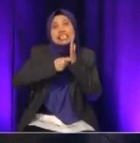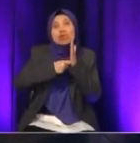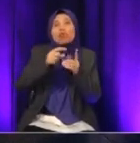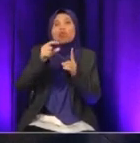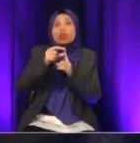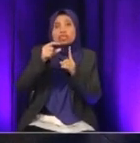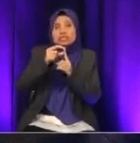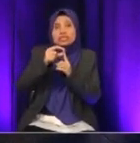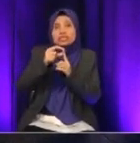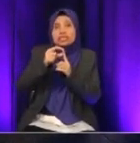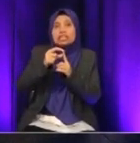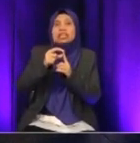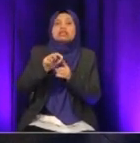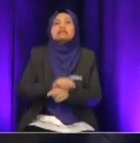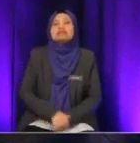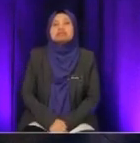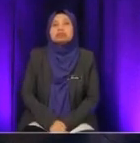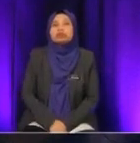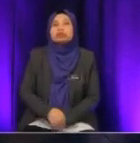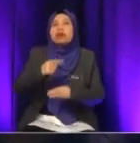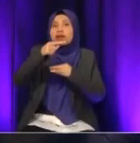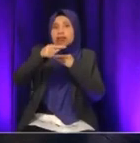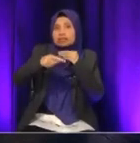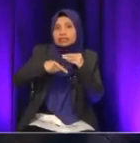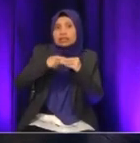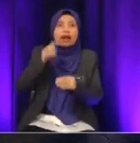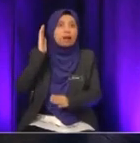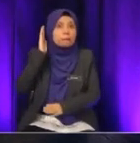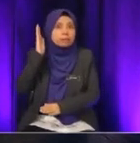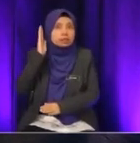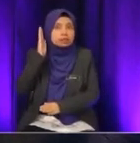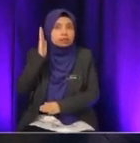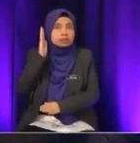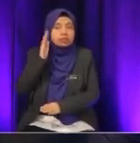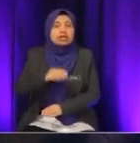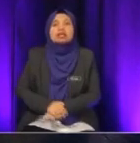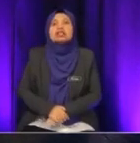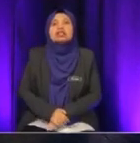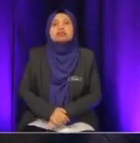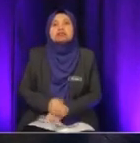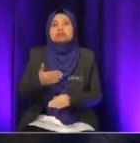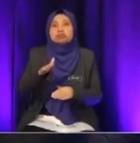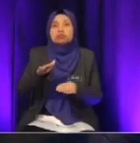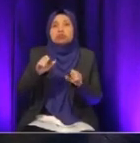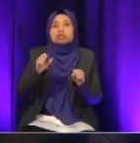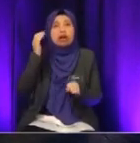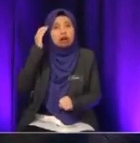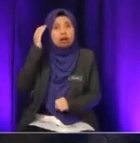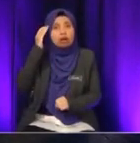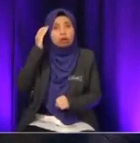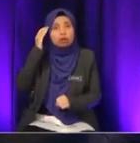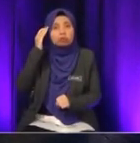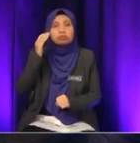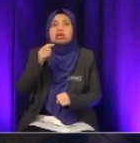Yeah. And that's mm-hmm. the tricky part, right? Yeah. About examining the listening. So yes, as the moment you find the keyword and you know that's the